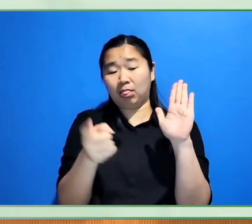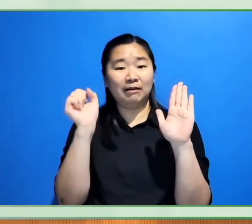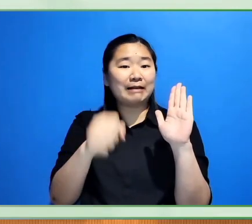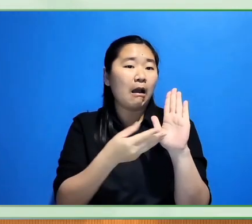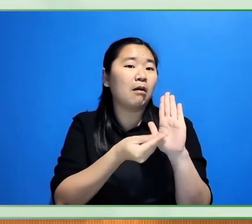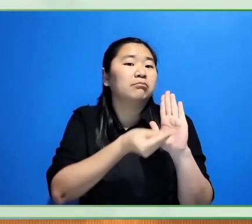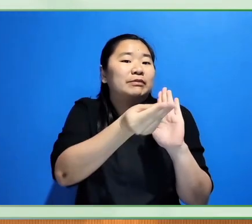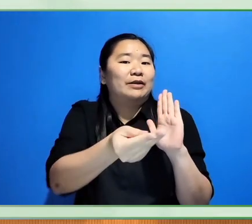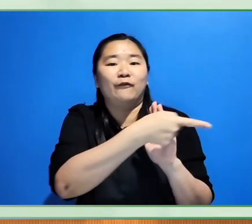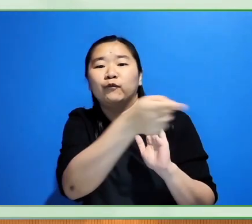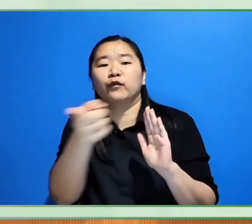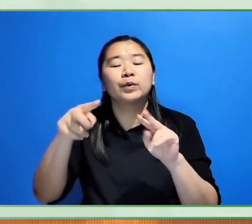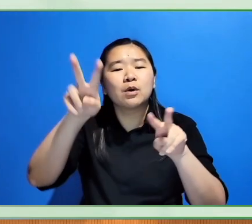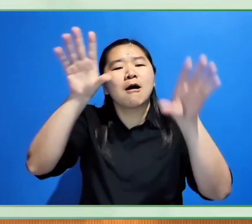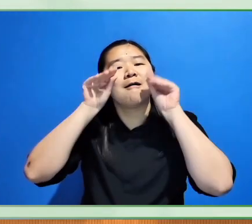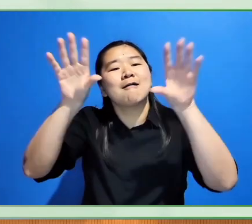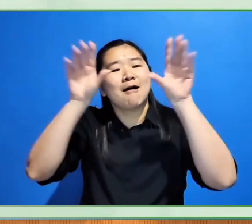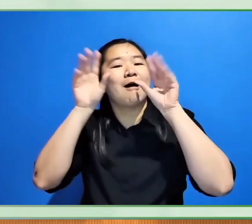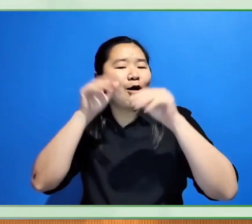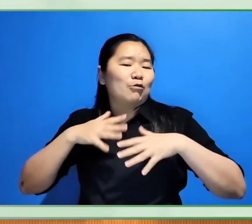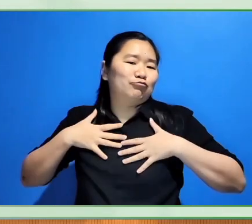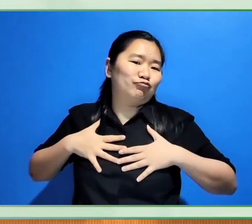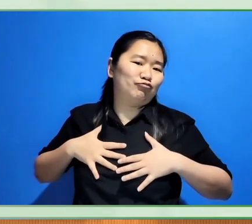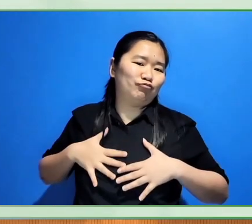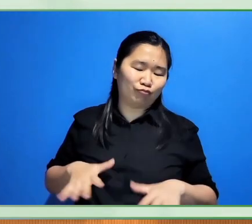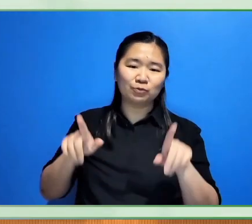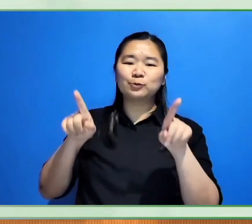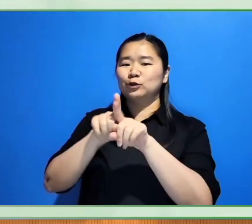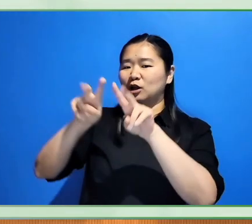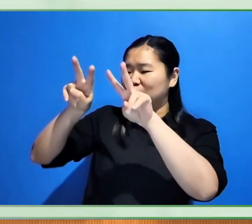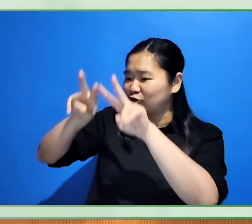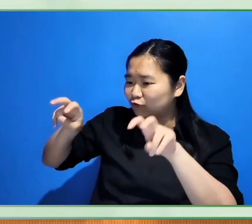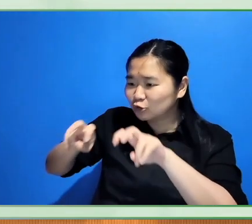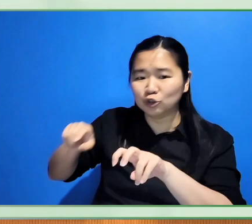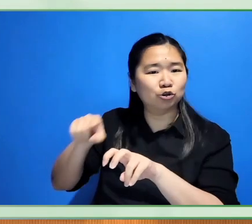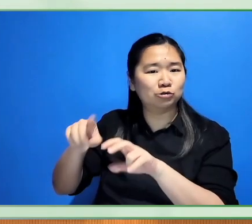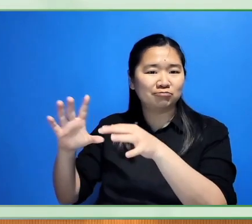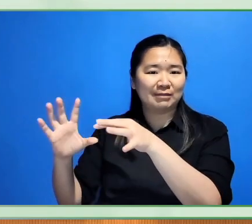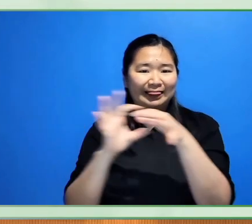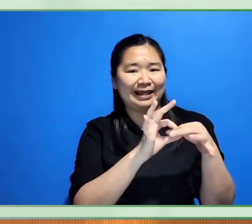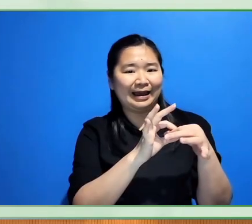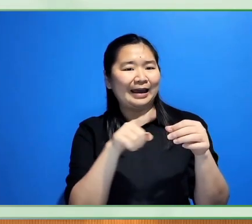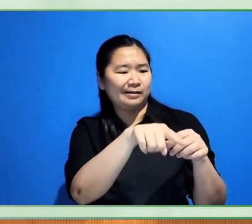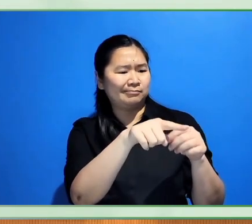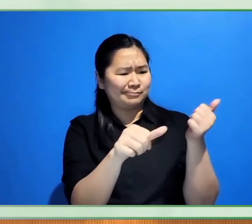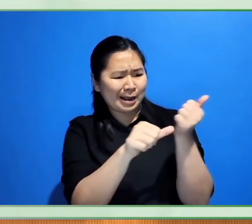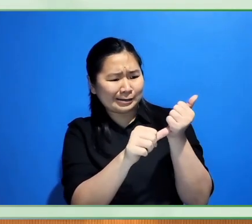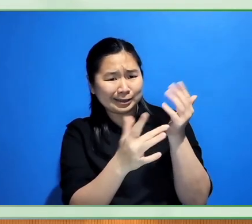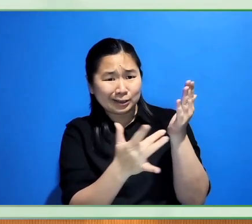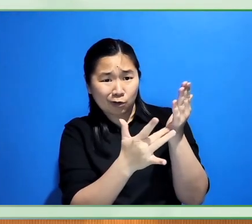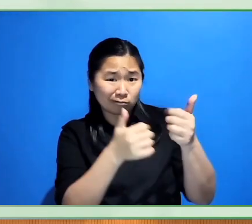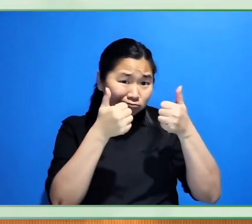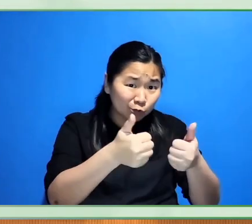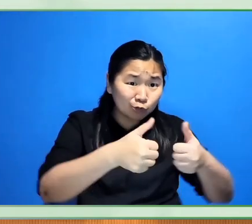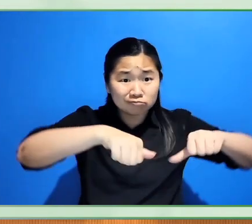in fostering access to assistive technology, and you heard a little bit about that in the previous section from AT-Scale, but